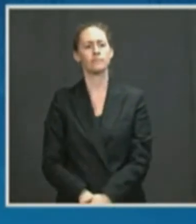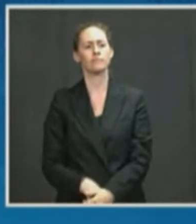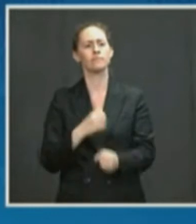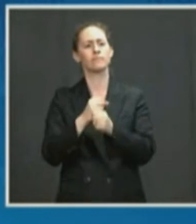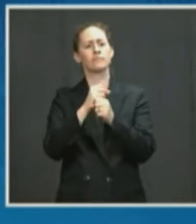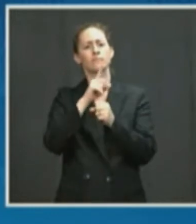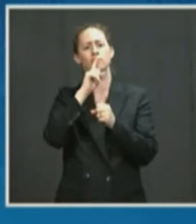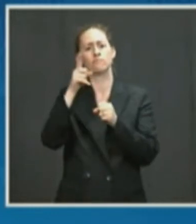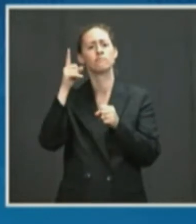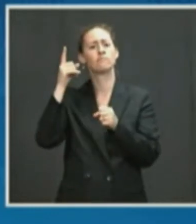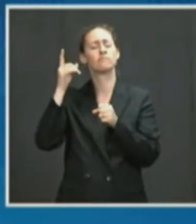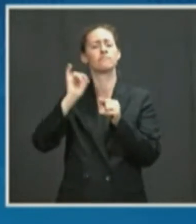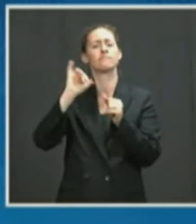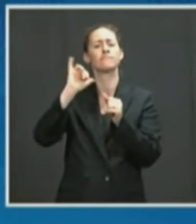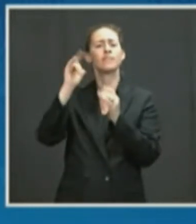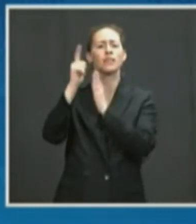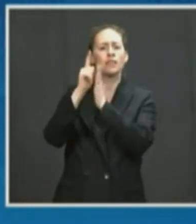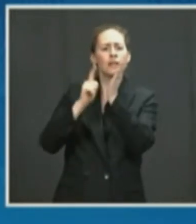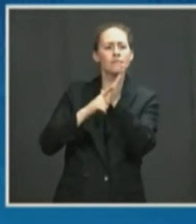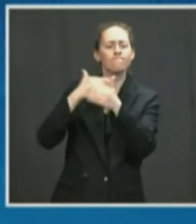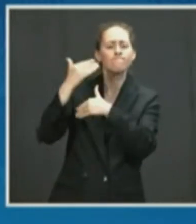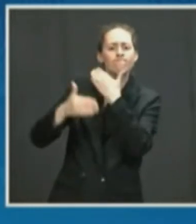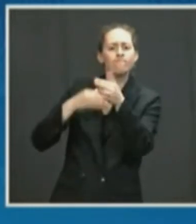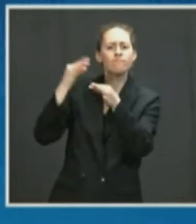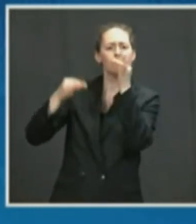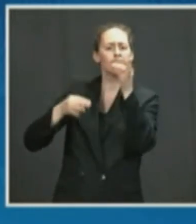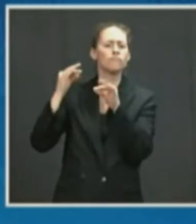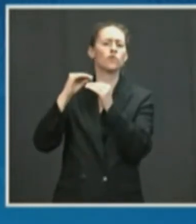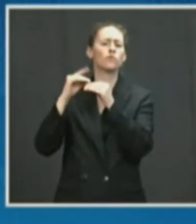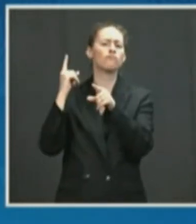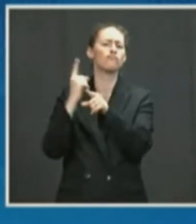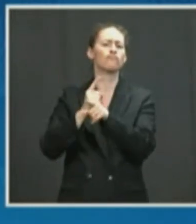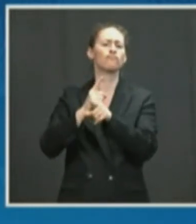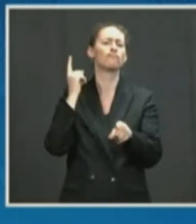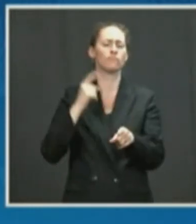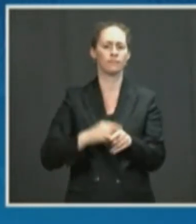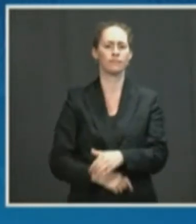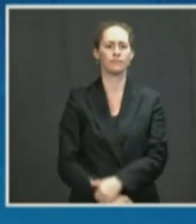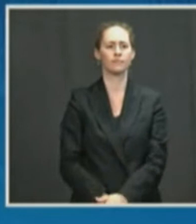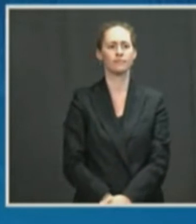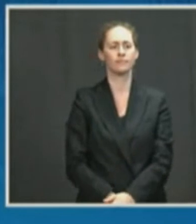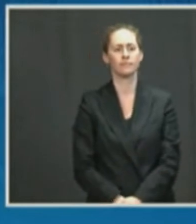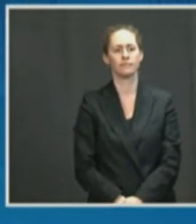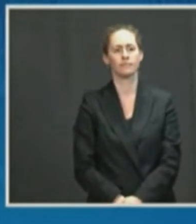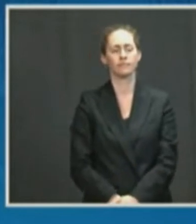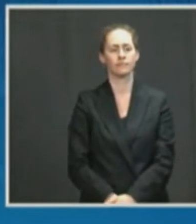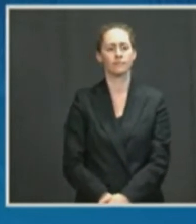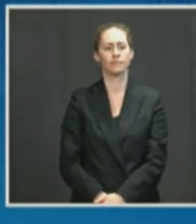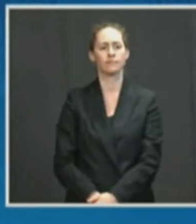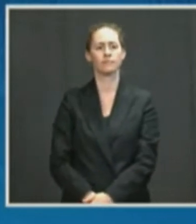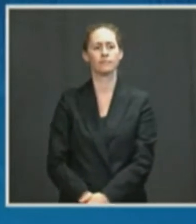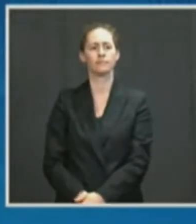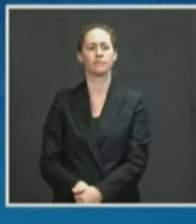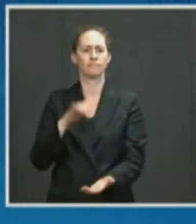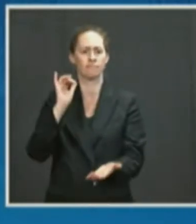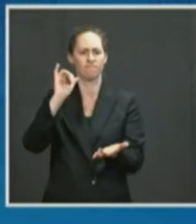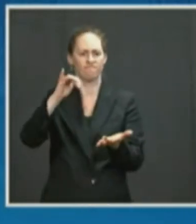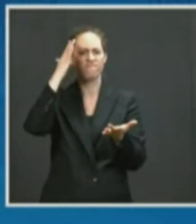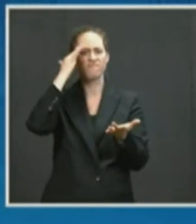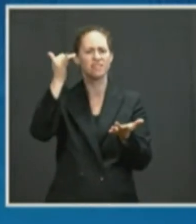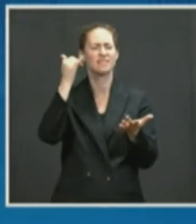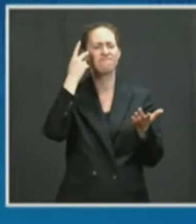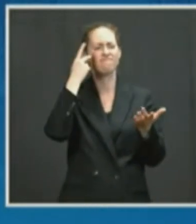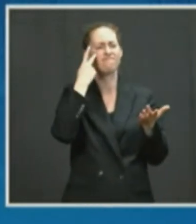included identifying the greater needs, and that is why we have prosecution offices in all 340